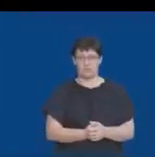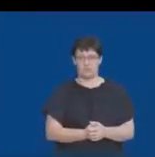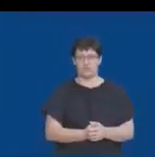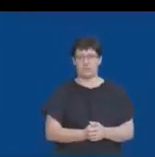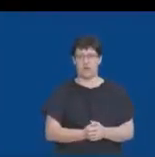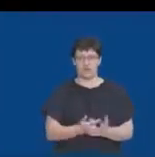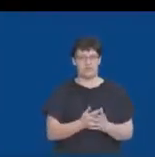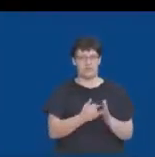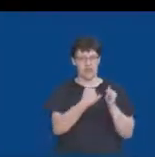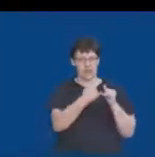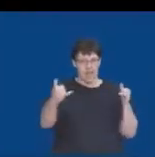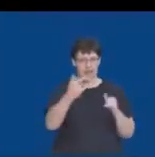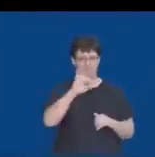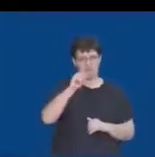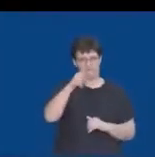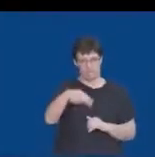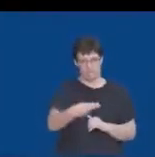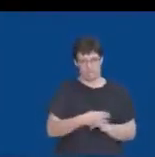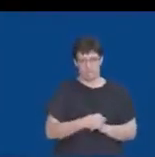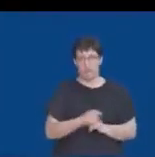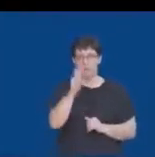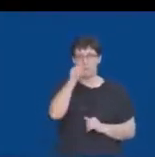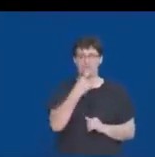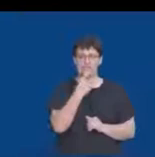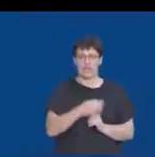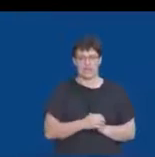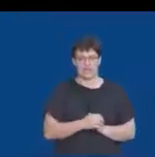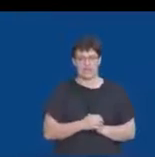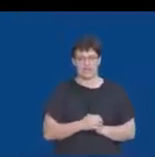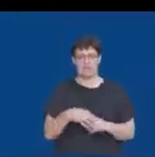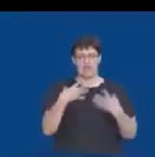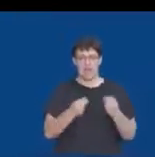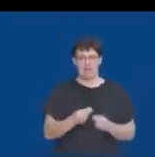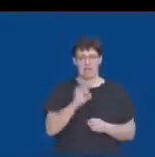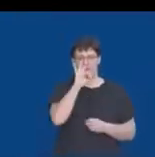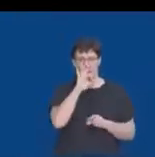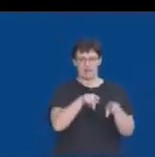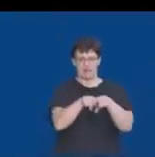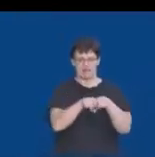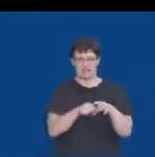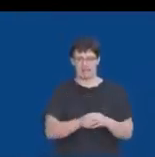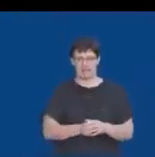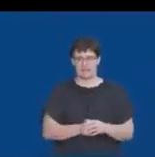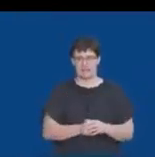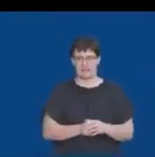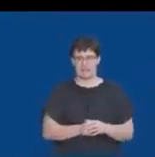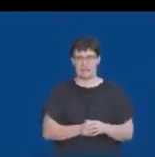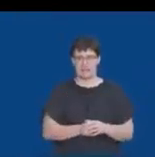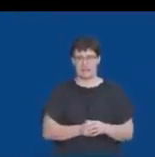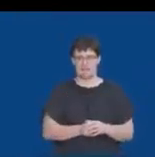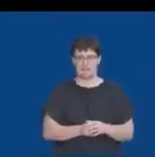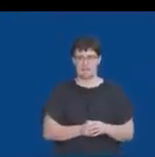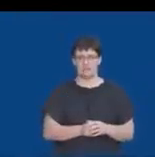graphs was a line graph, okay? And it was somebody who said, well, I had 3 tests. I'm going to draw a dotted